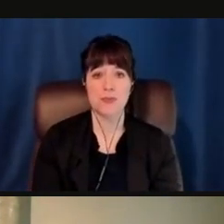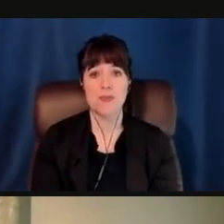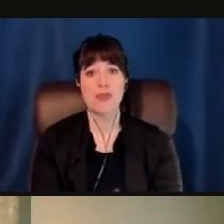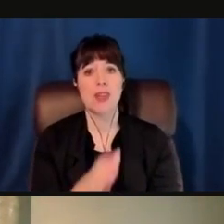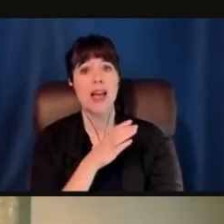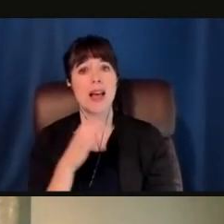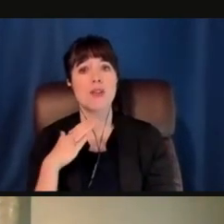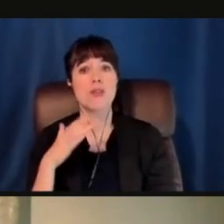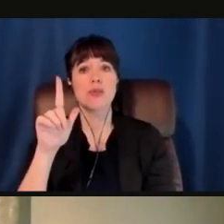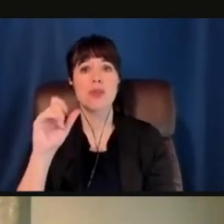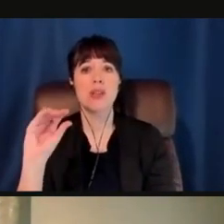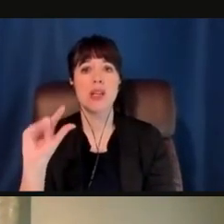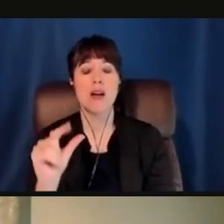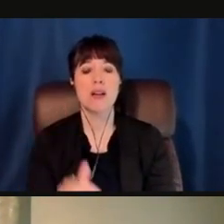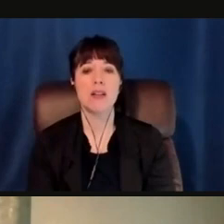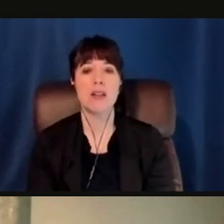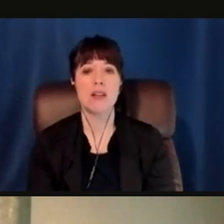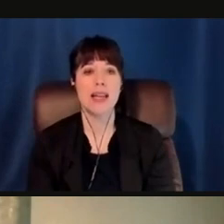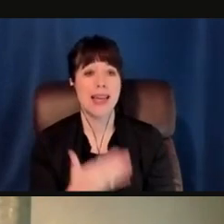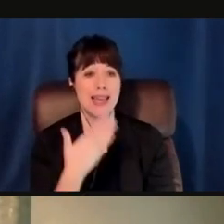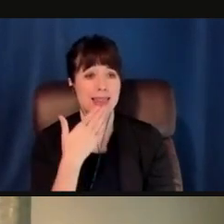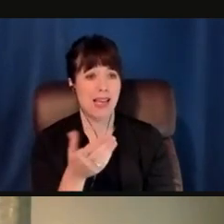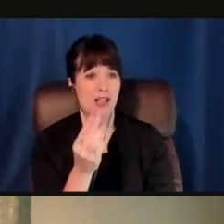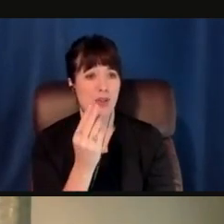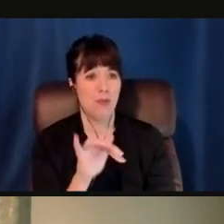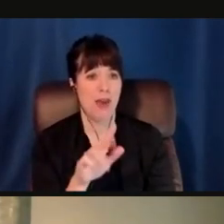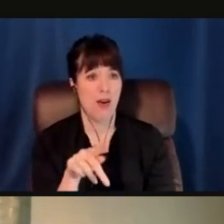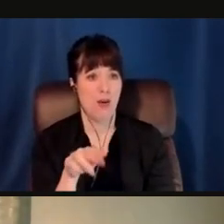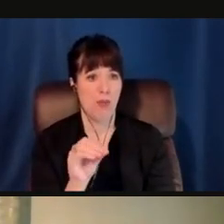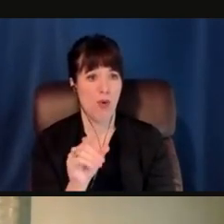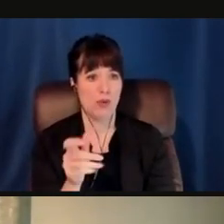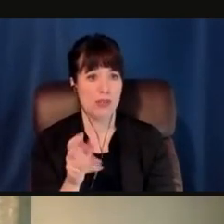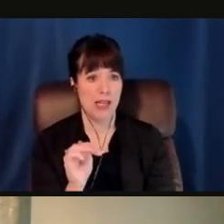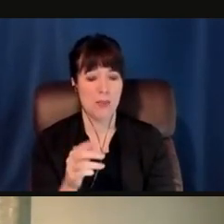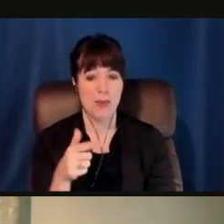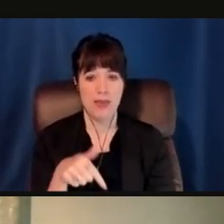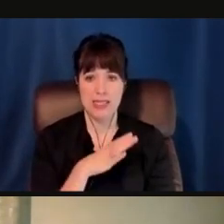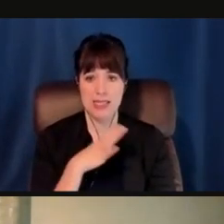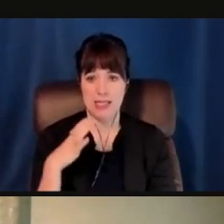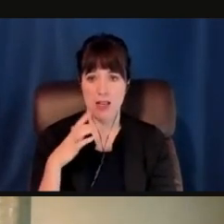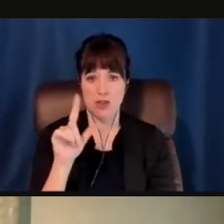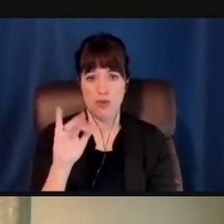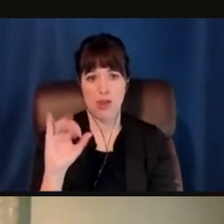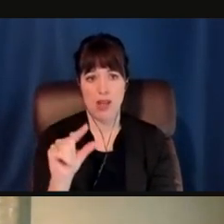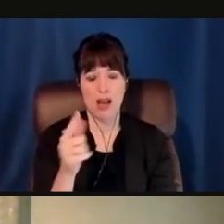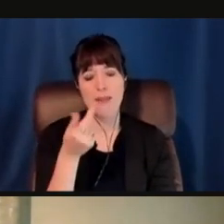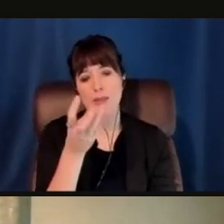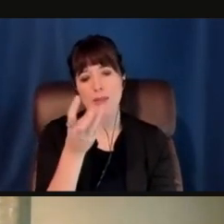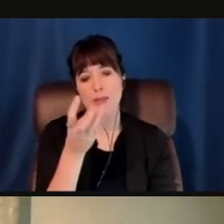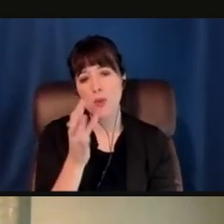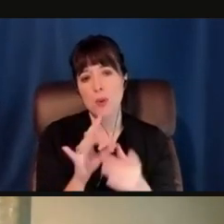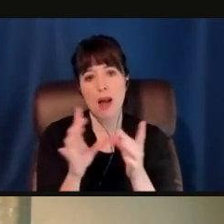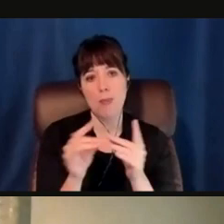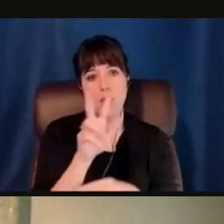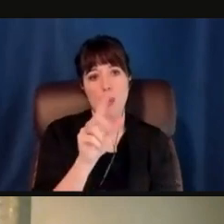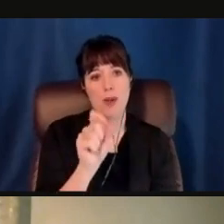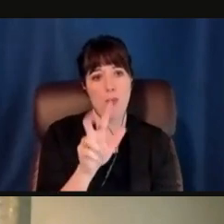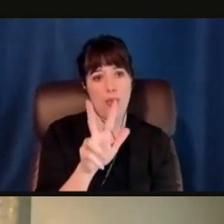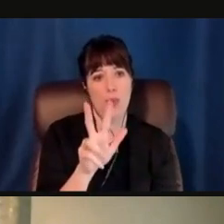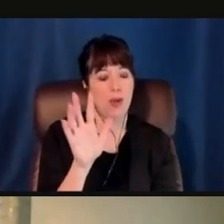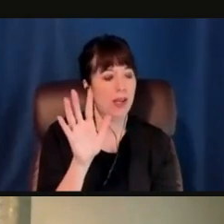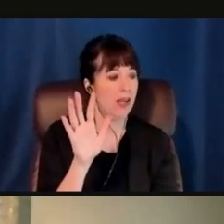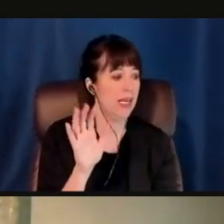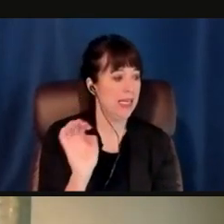Councilor Leung. Thank you, Mayor Pro Tem. This is Councilor Leung, and I just want to make a few comments on 3.3E,